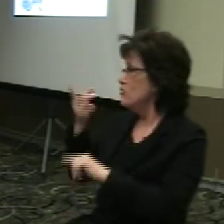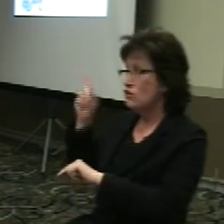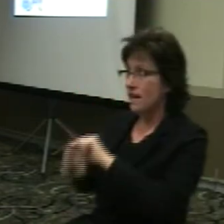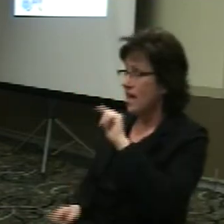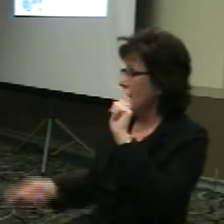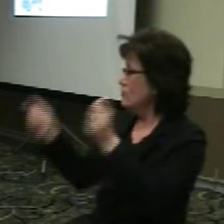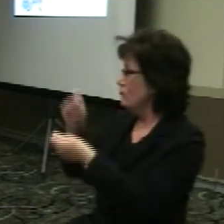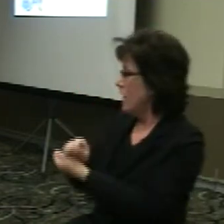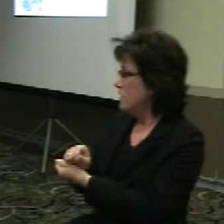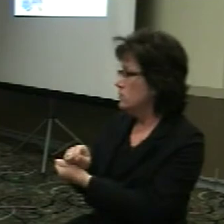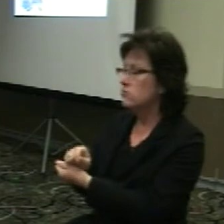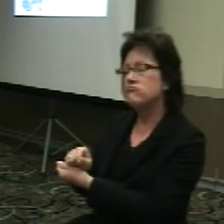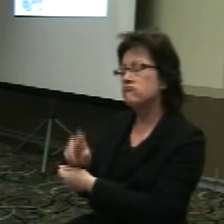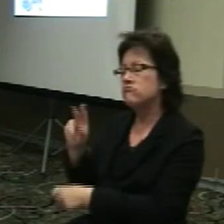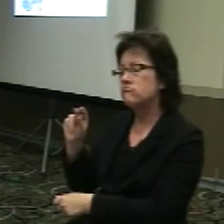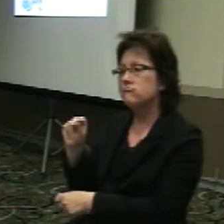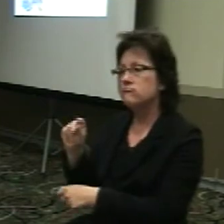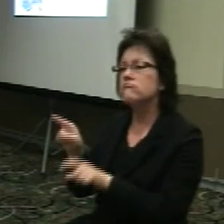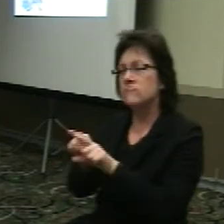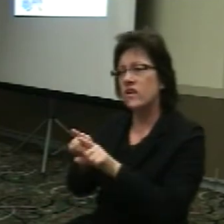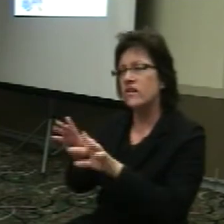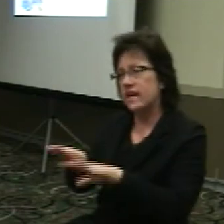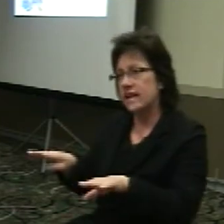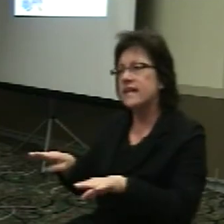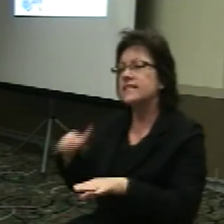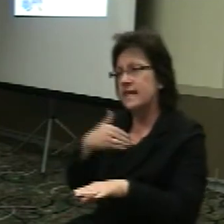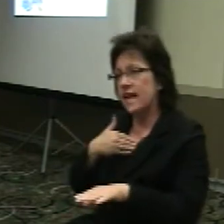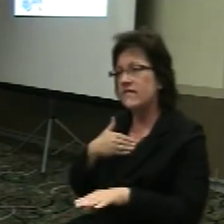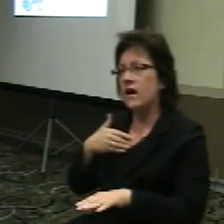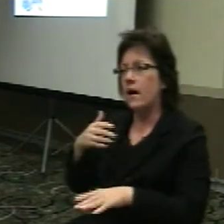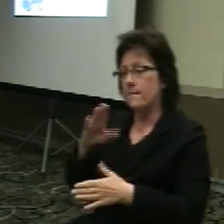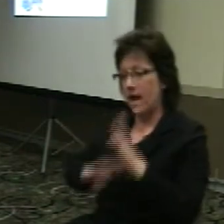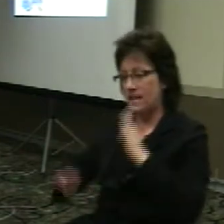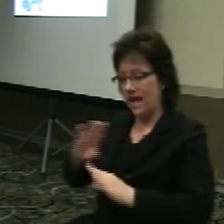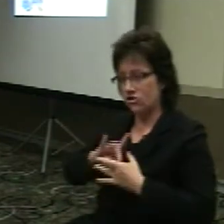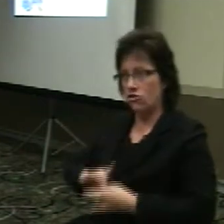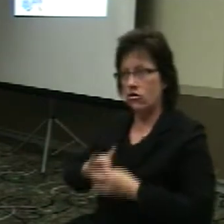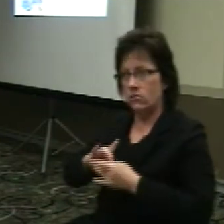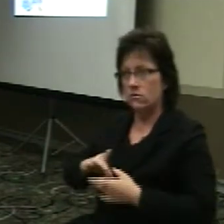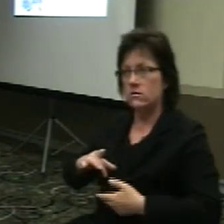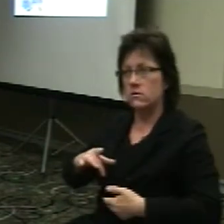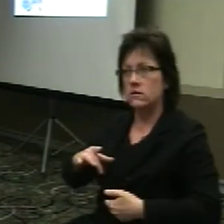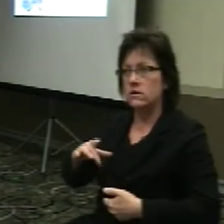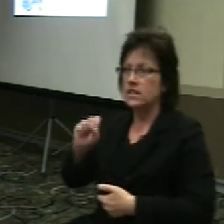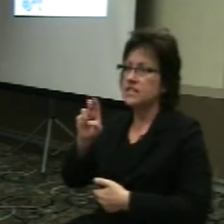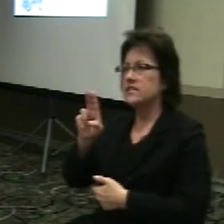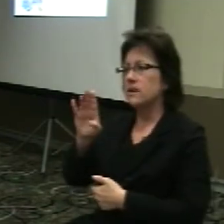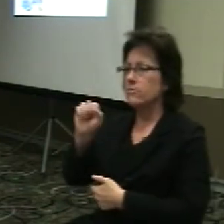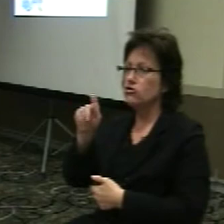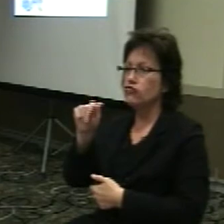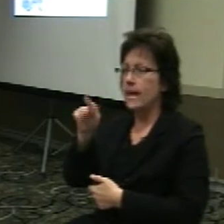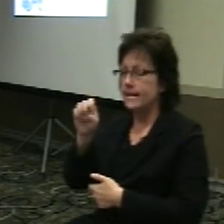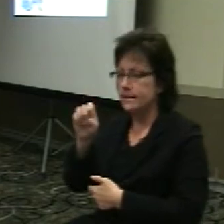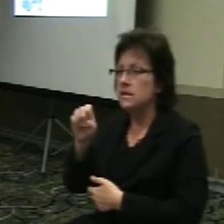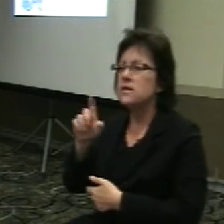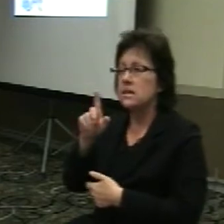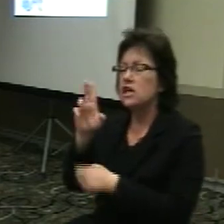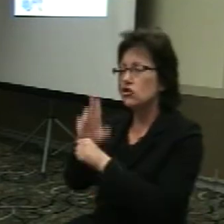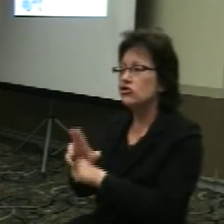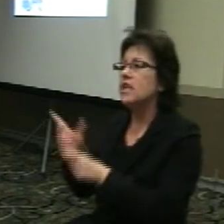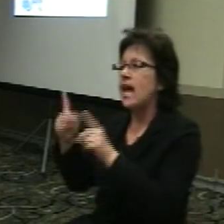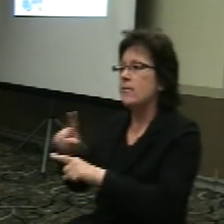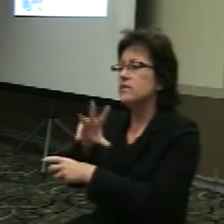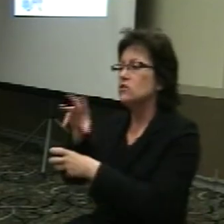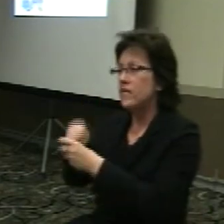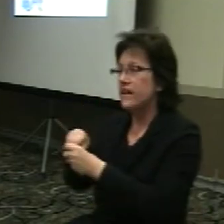No. Even kids who have that biological substrate, it usually is an interaction between context and